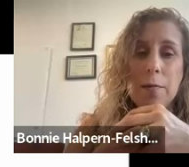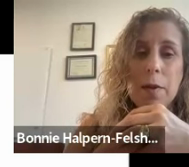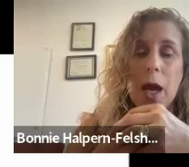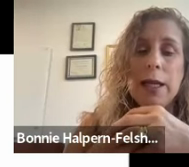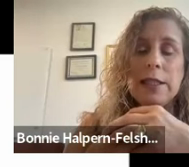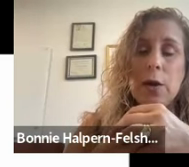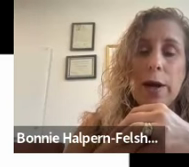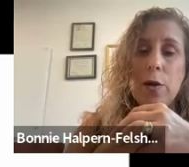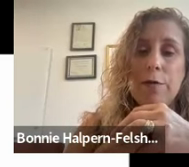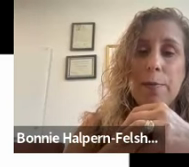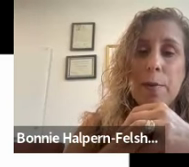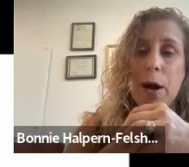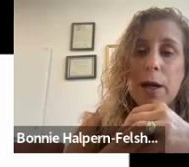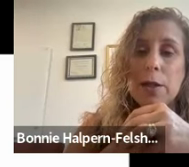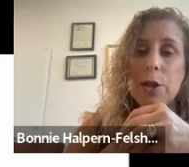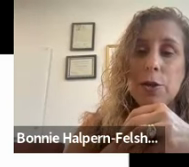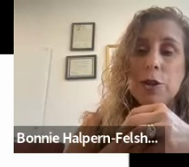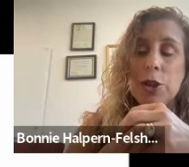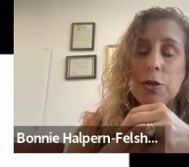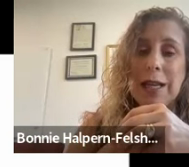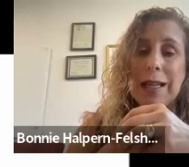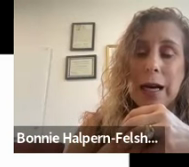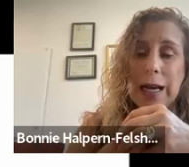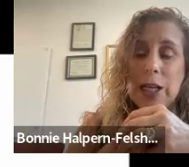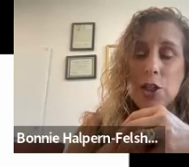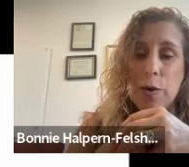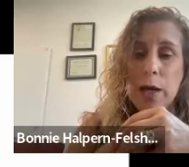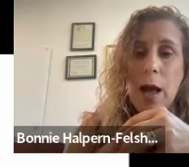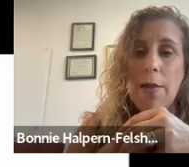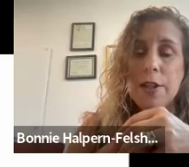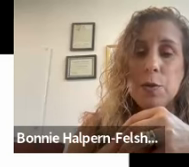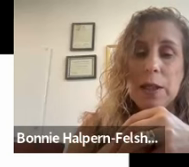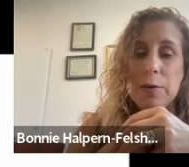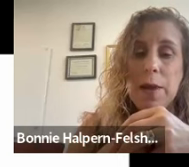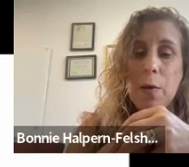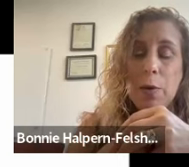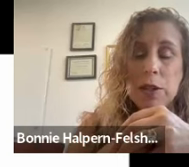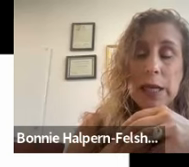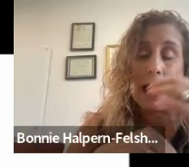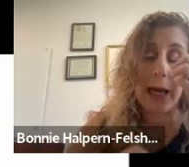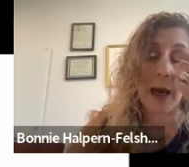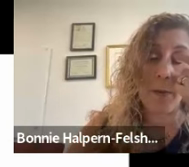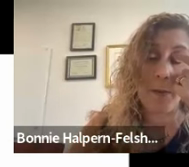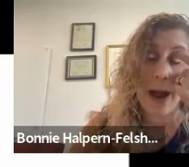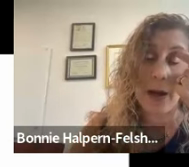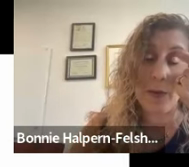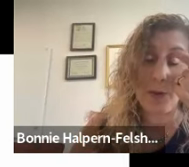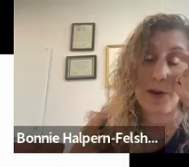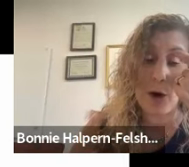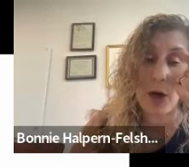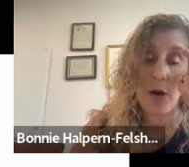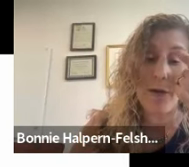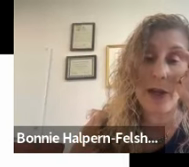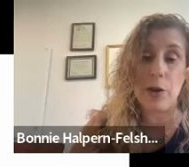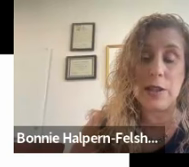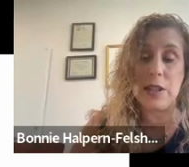EVALI, e-cigarette or vaping product use associated lung injury. This was something that we were seeing back